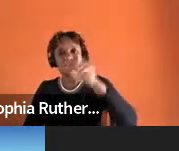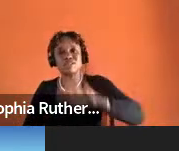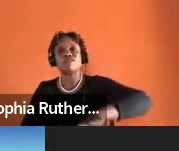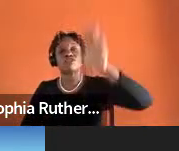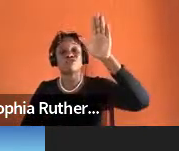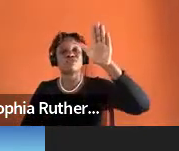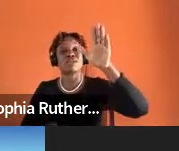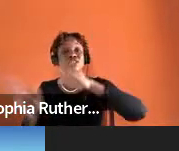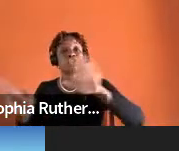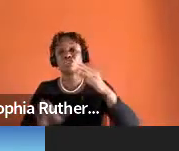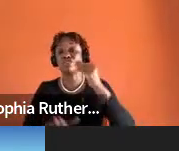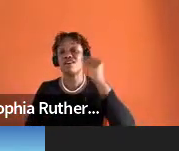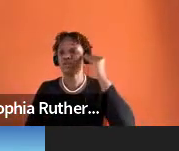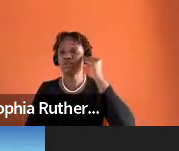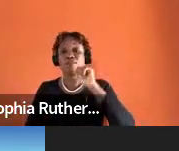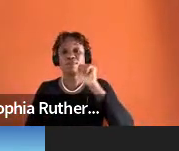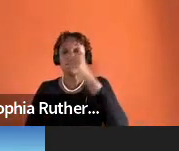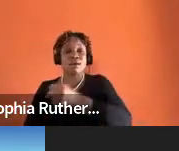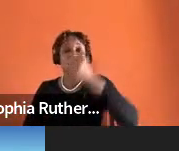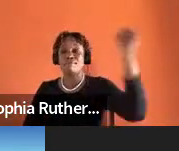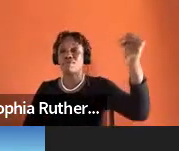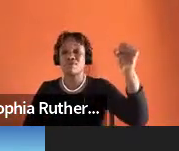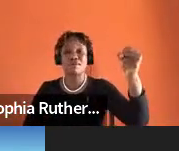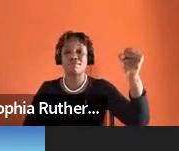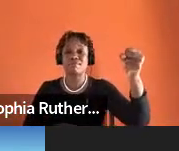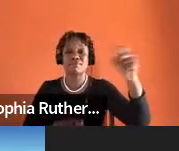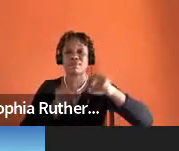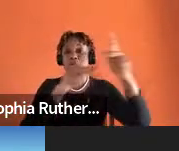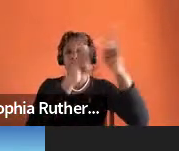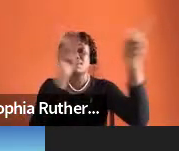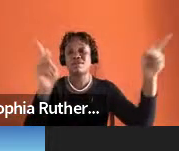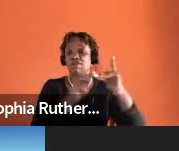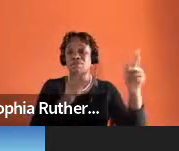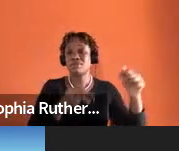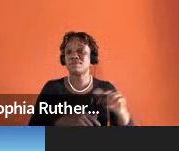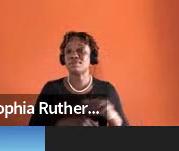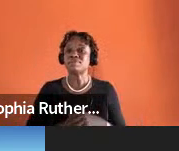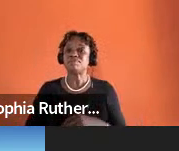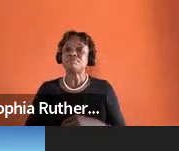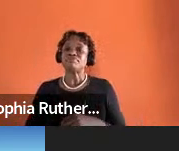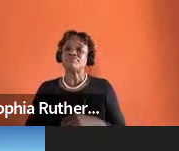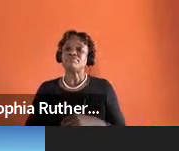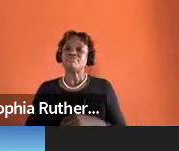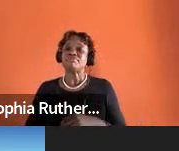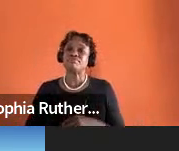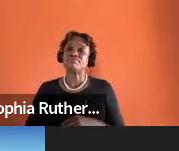So approximately 29,000 children, according to our